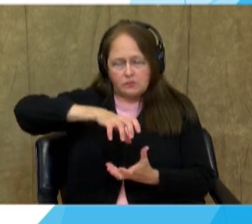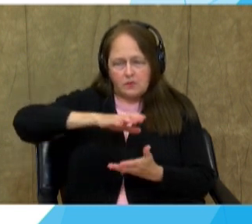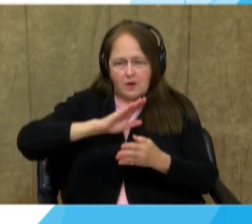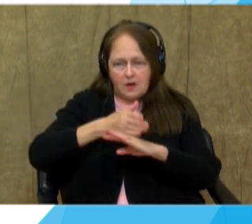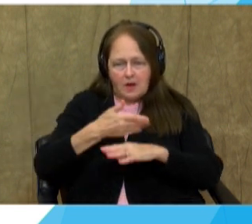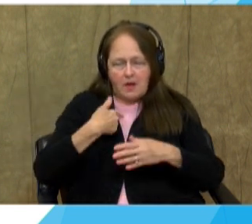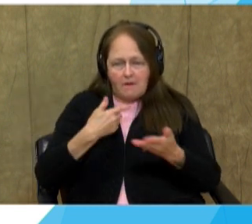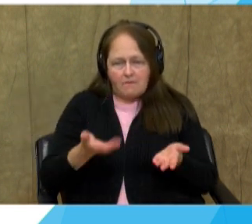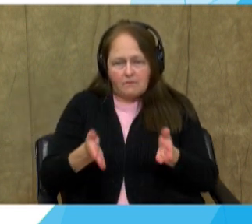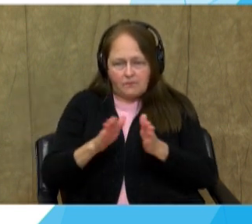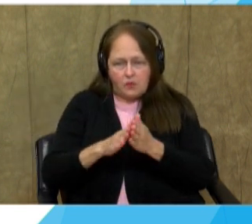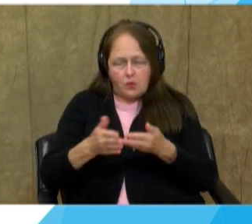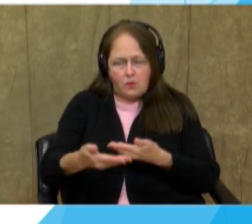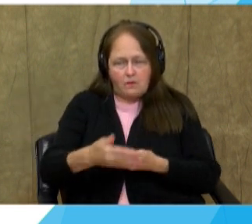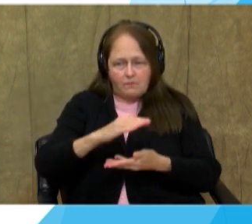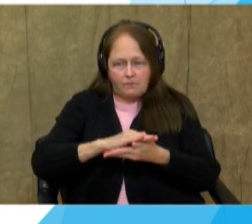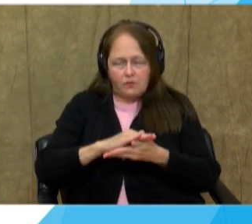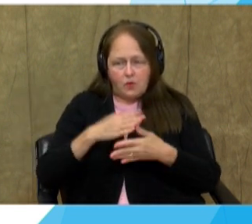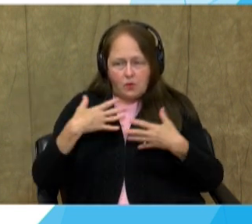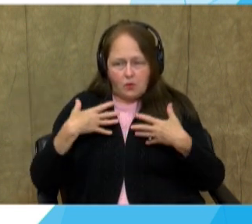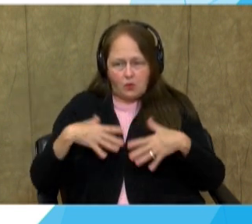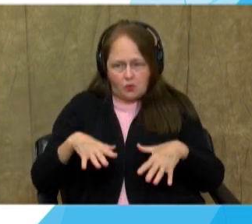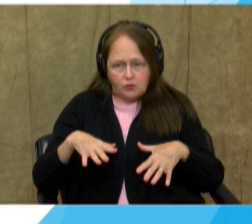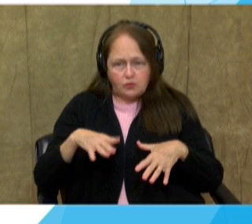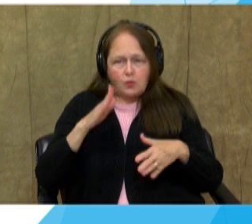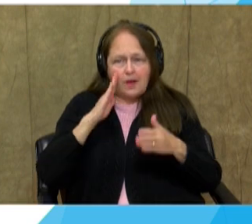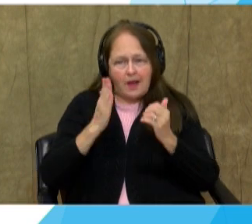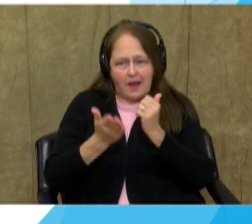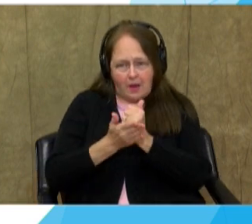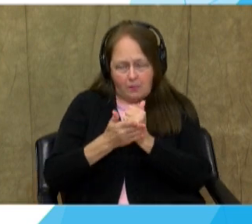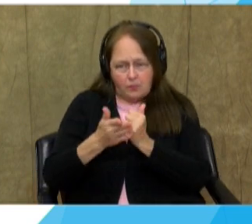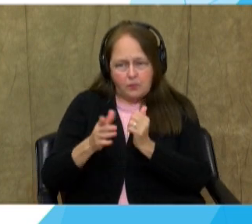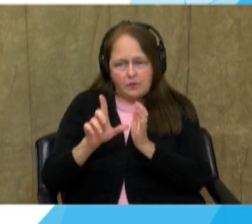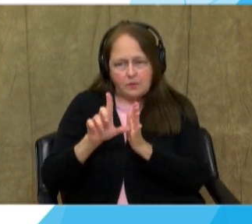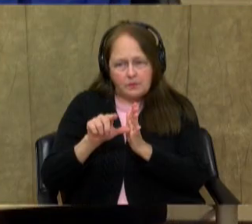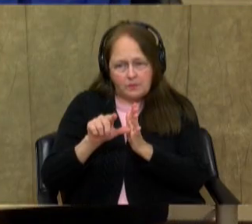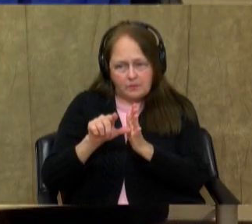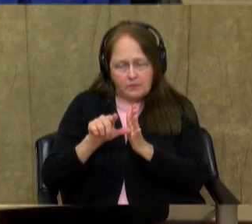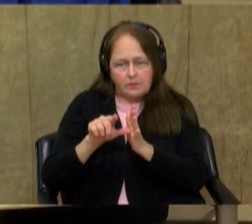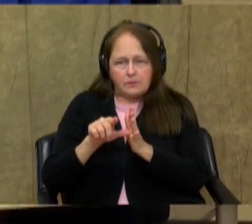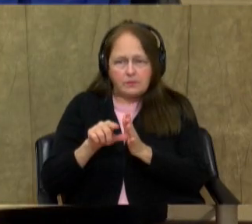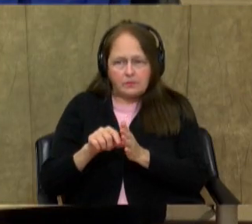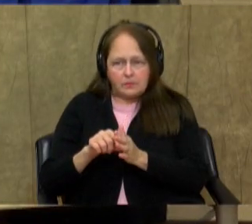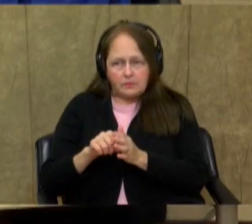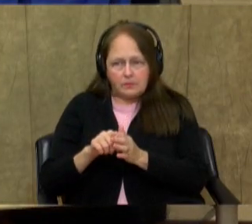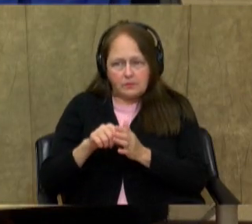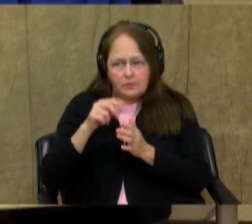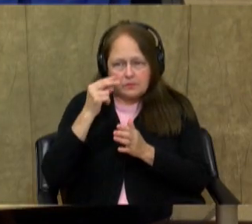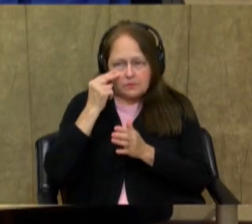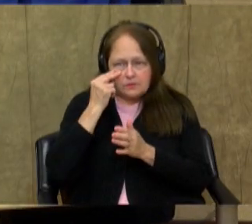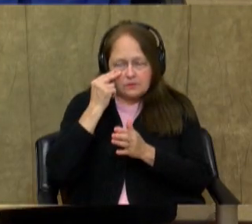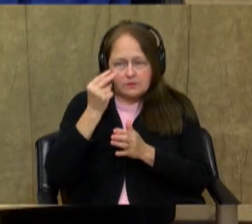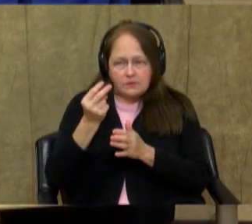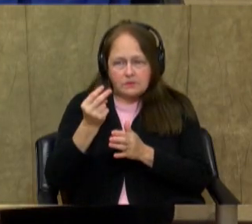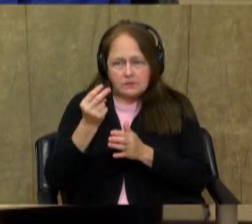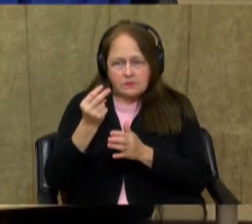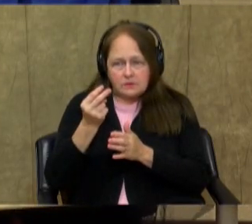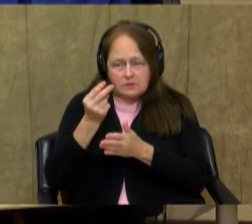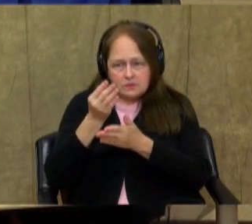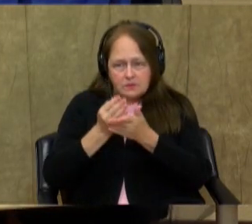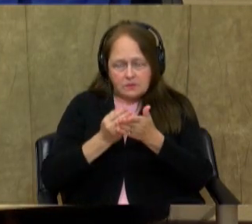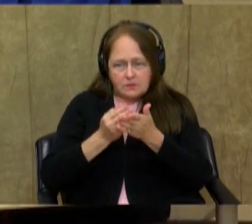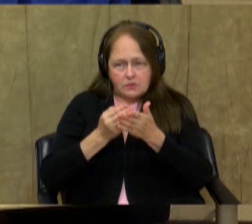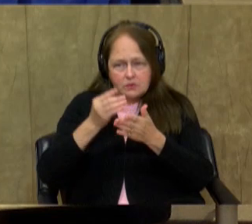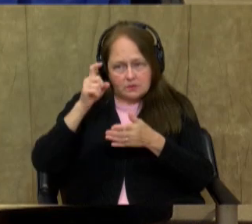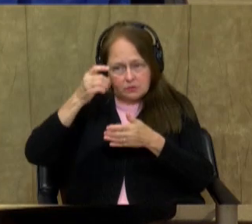"After I fold the laundry, I'll be right there to help." Now, this touches me. This upsets